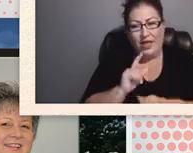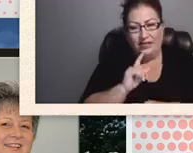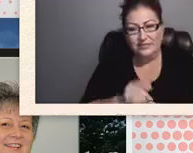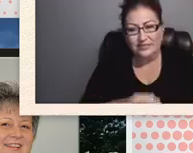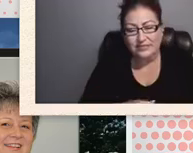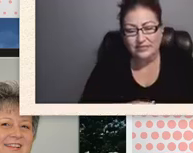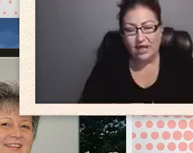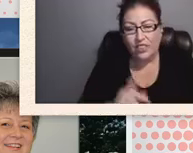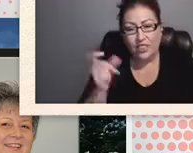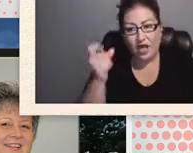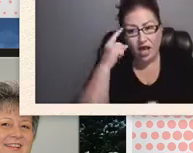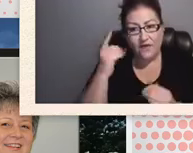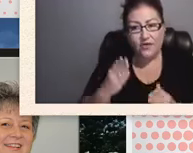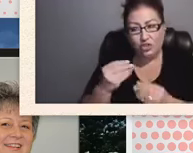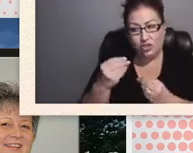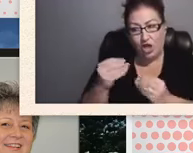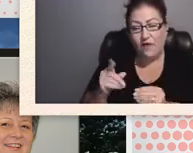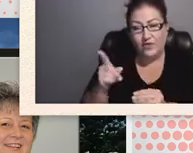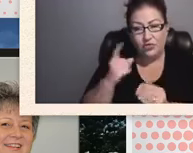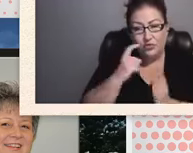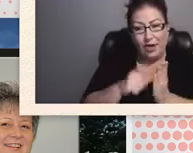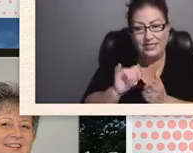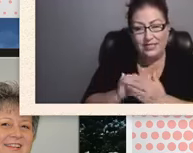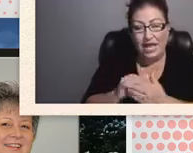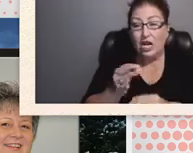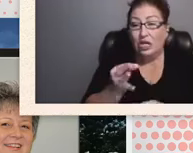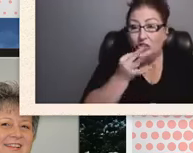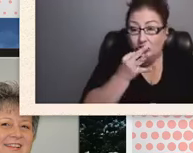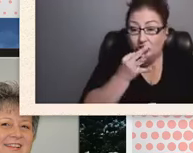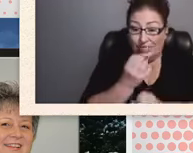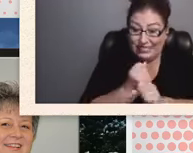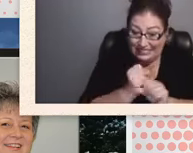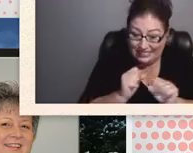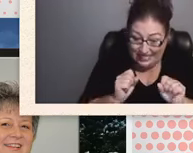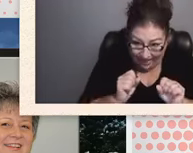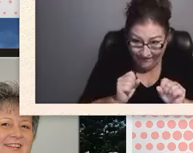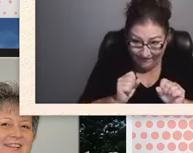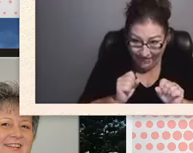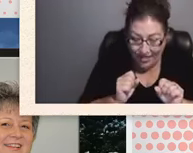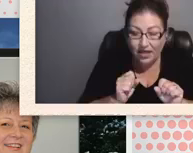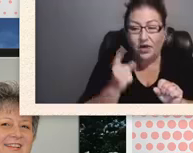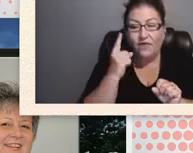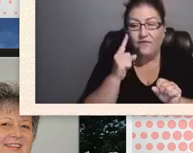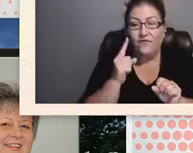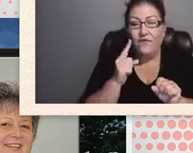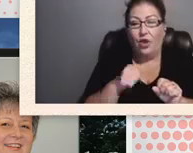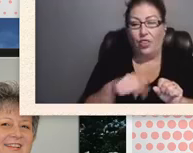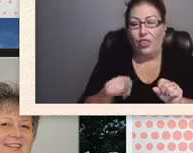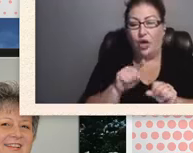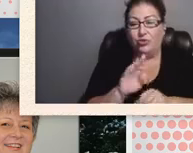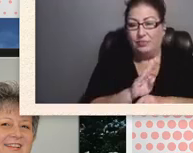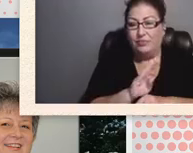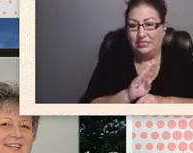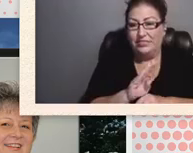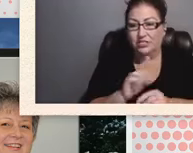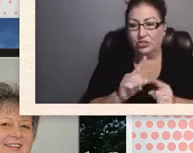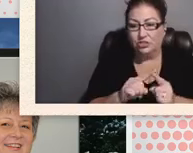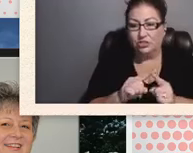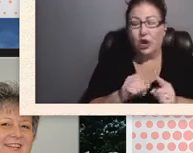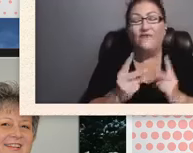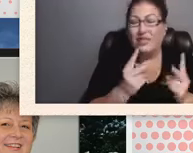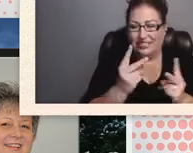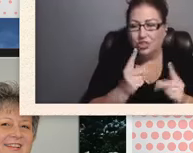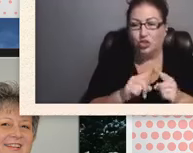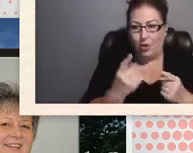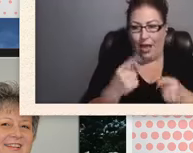governor's office recognizes that. And as soon as it is safe for those visits to reoccur, we will make sure that